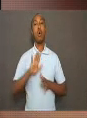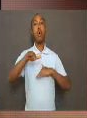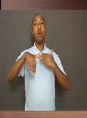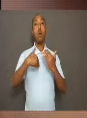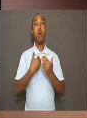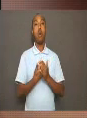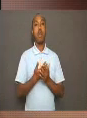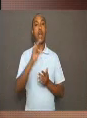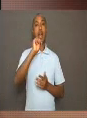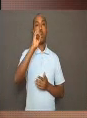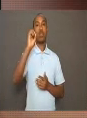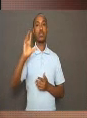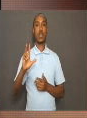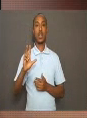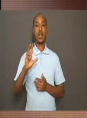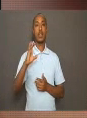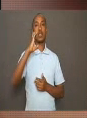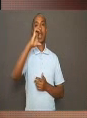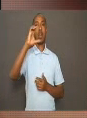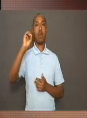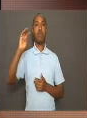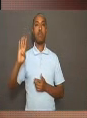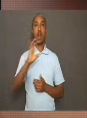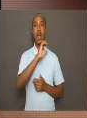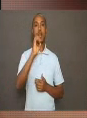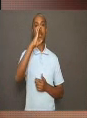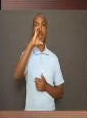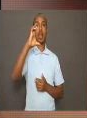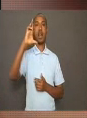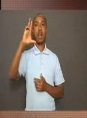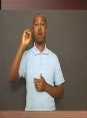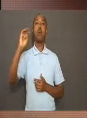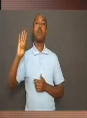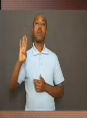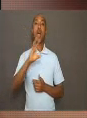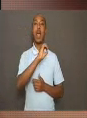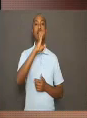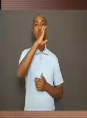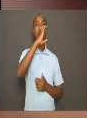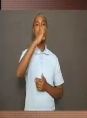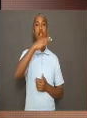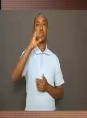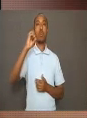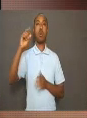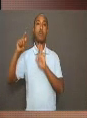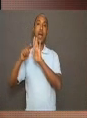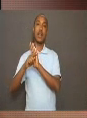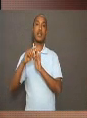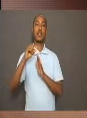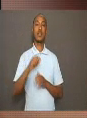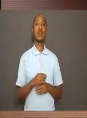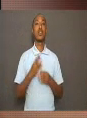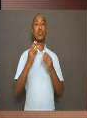all nitrates, perchlorates, chlorates, and acetates are soluble